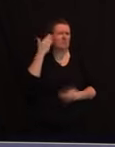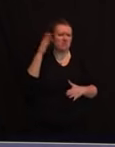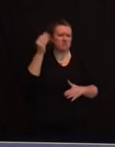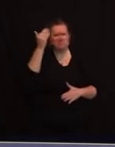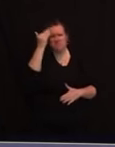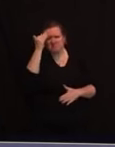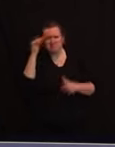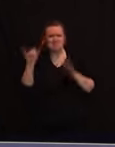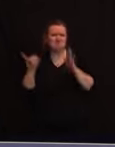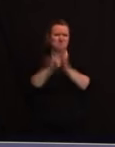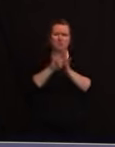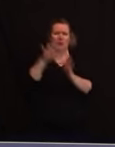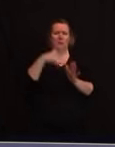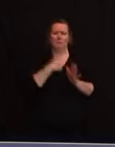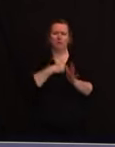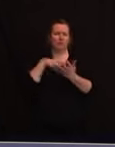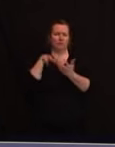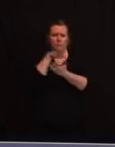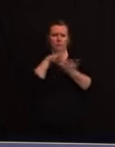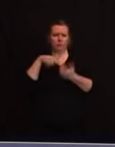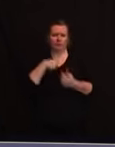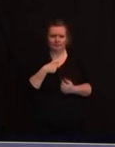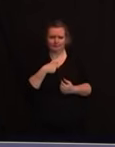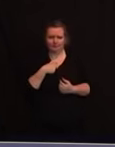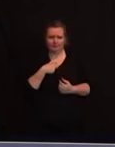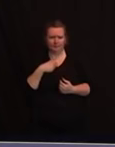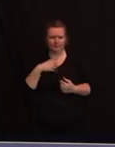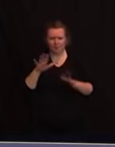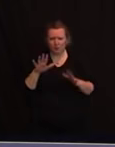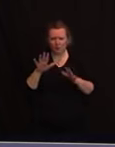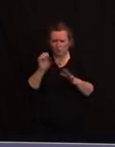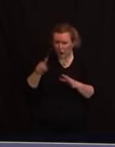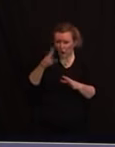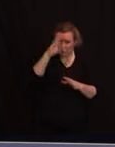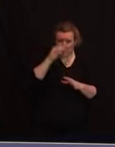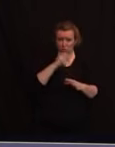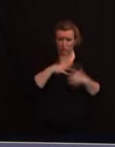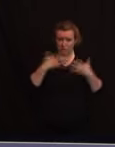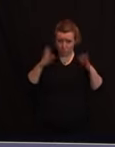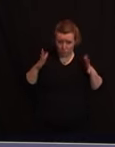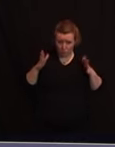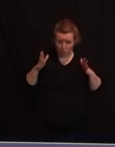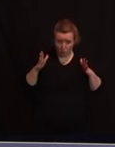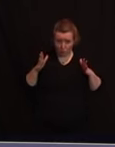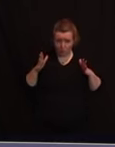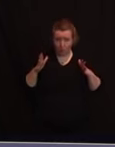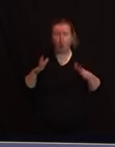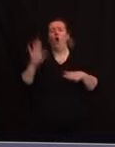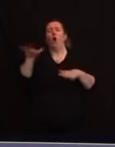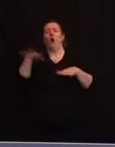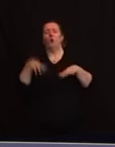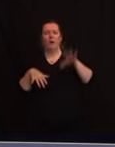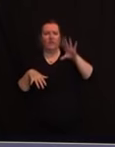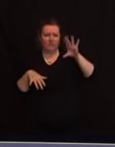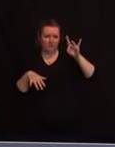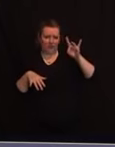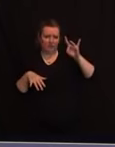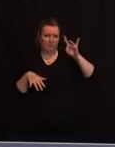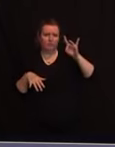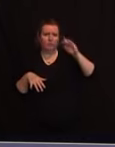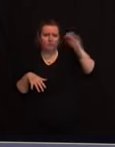confusing that. Gender, sorry, did you get gender? Gender continues to be about 58% male and 41%